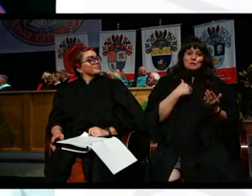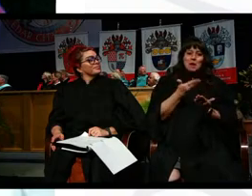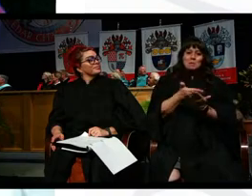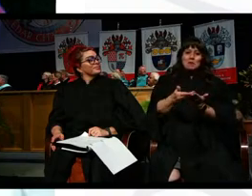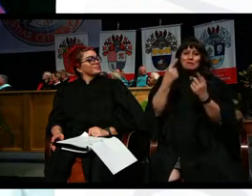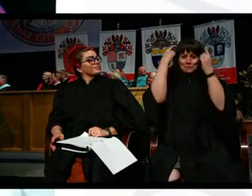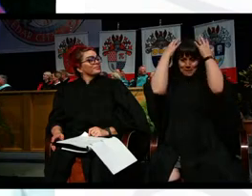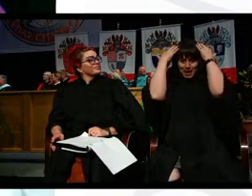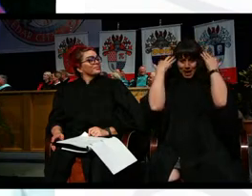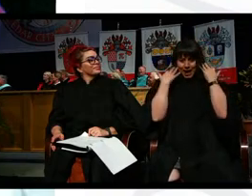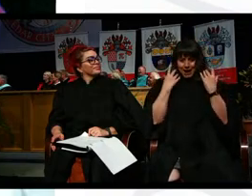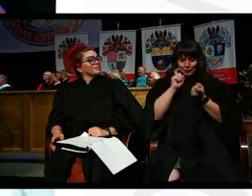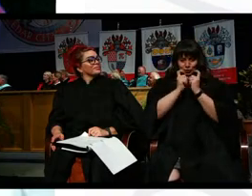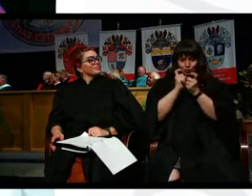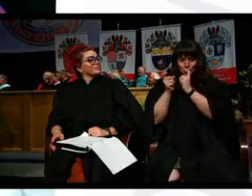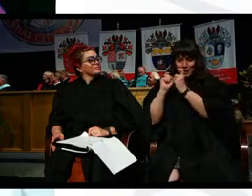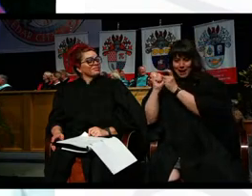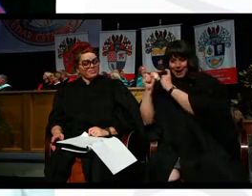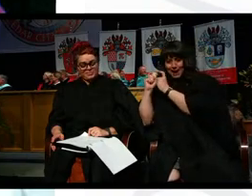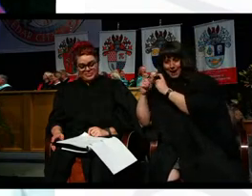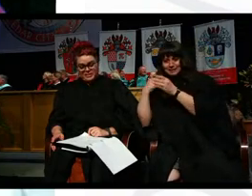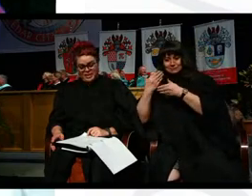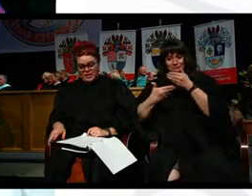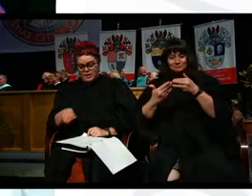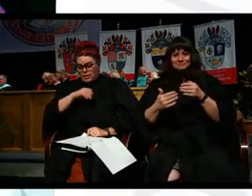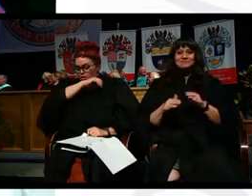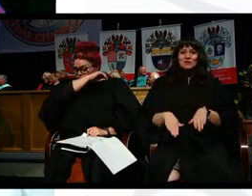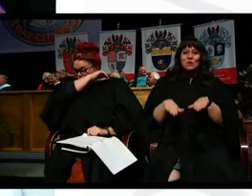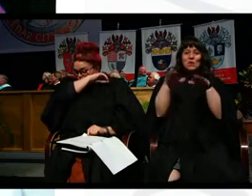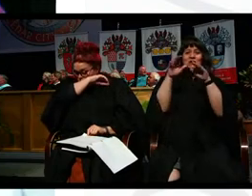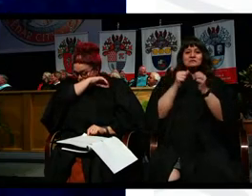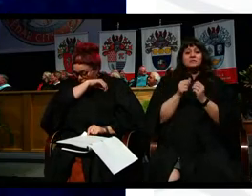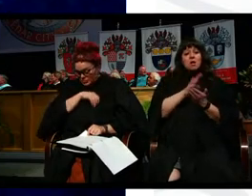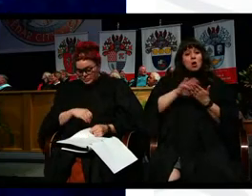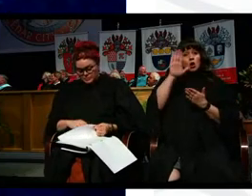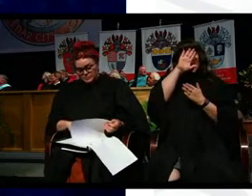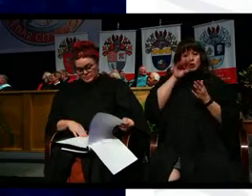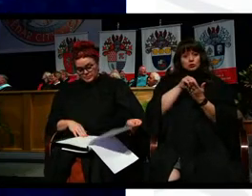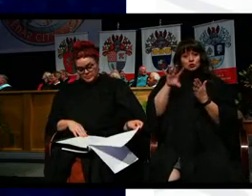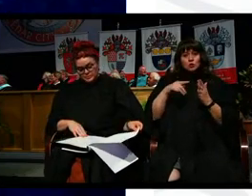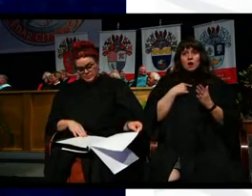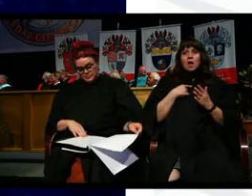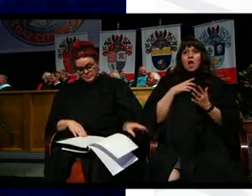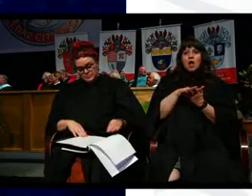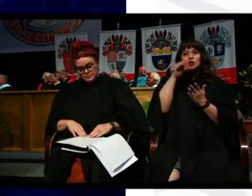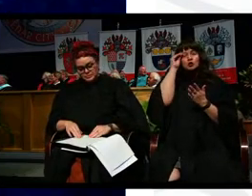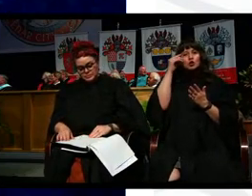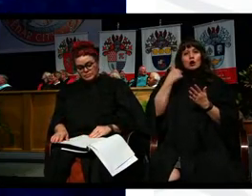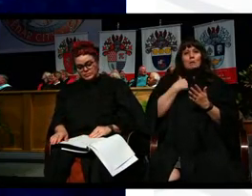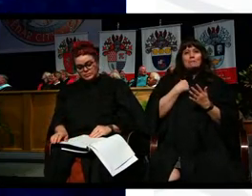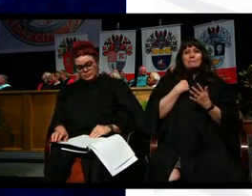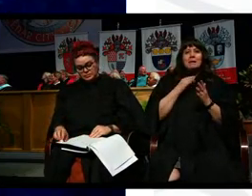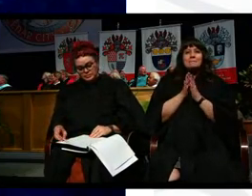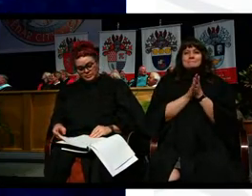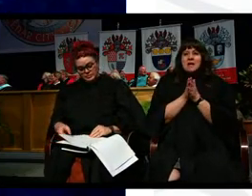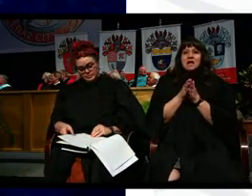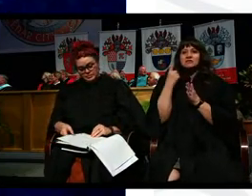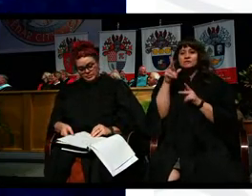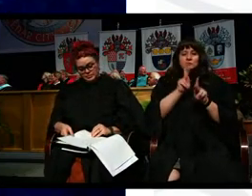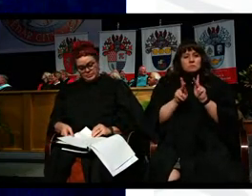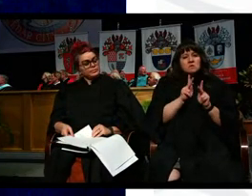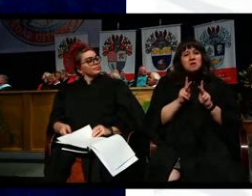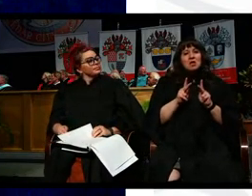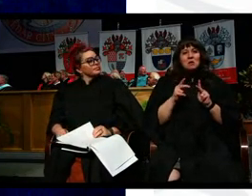through the decades. As a college student here, I discovered my passion for people and events, developed